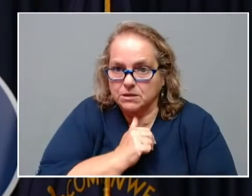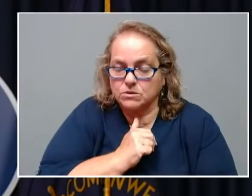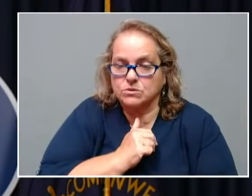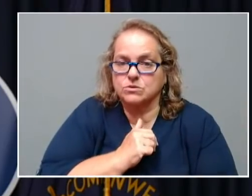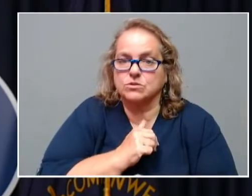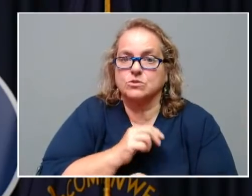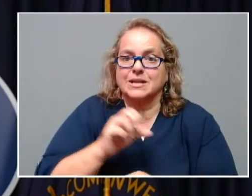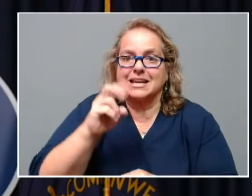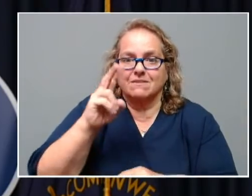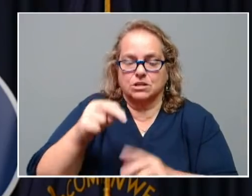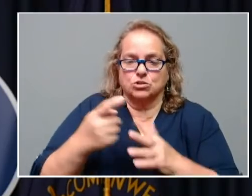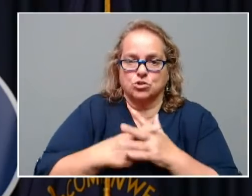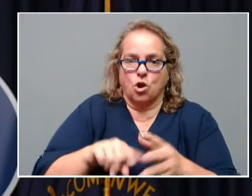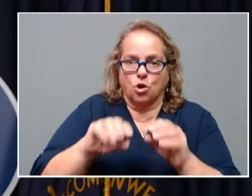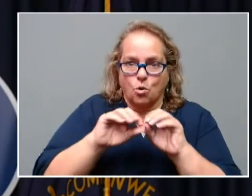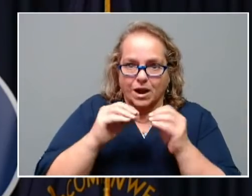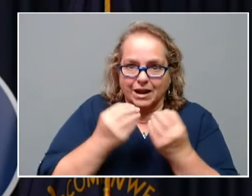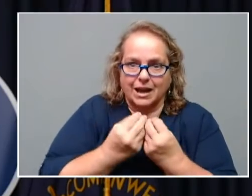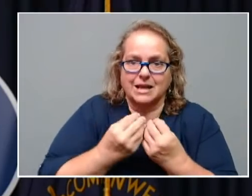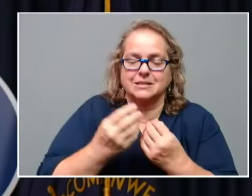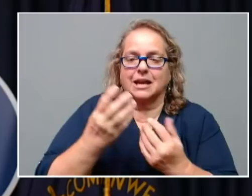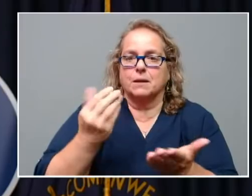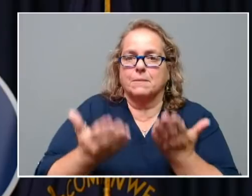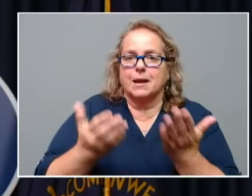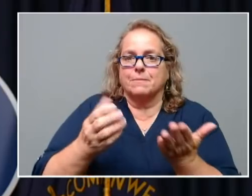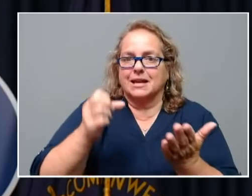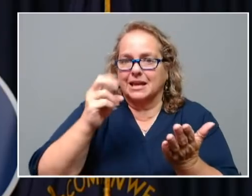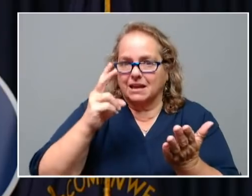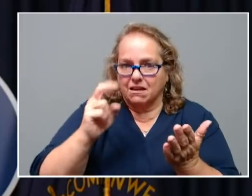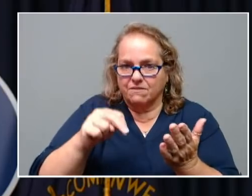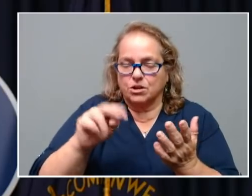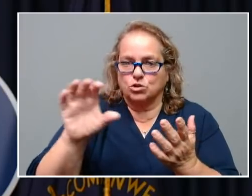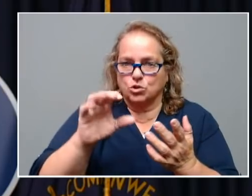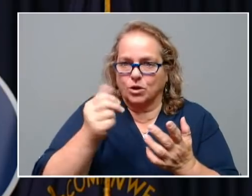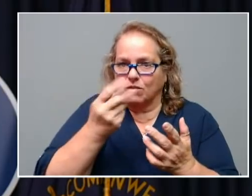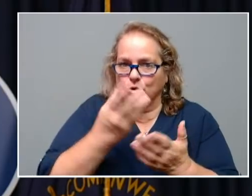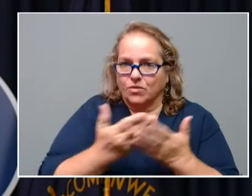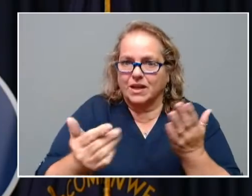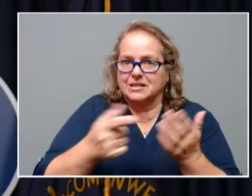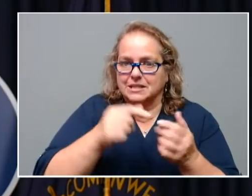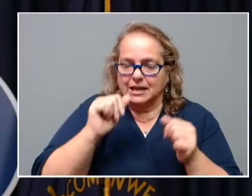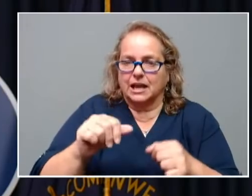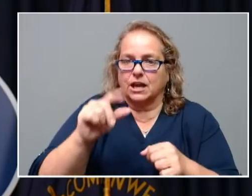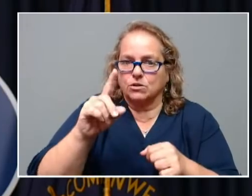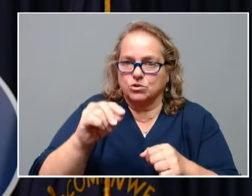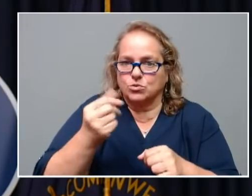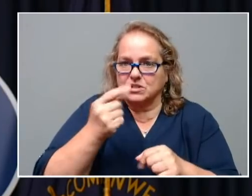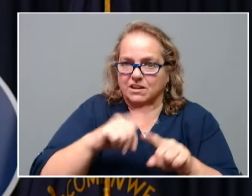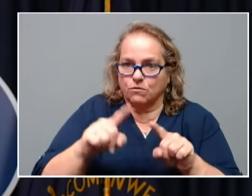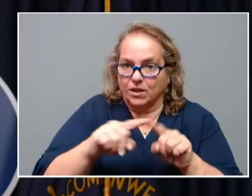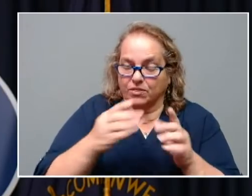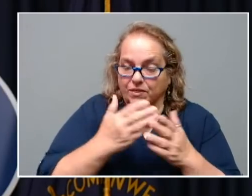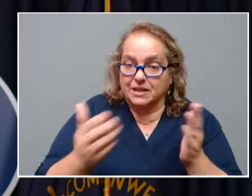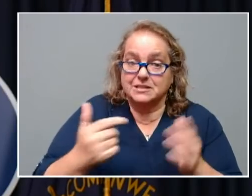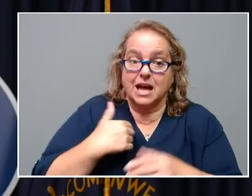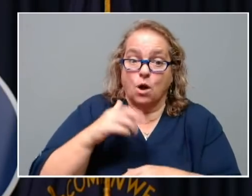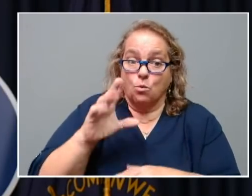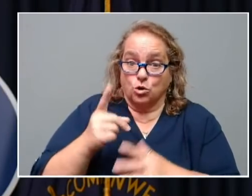start organizing and maybe even walking through how they were going to do different things. I would start